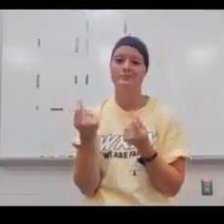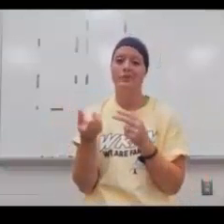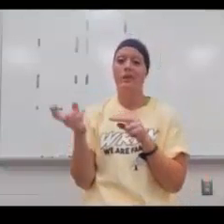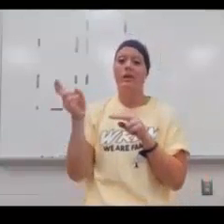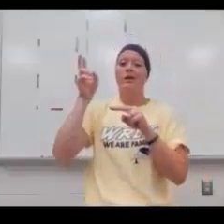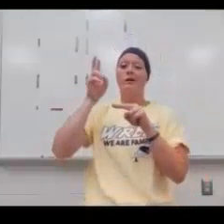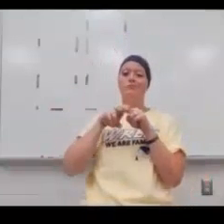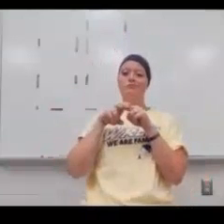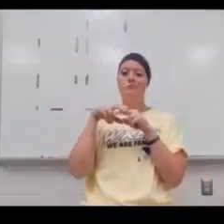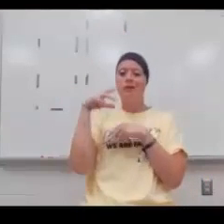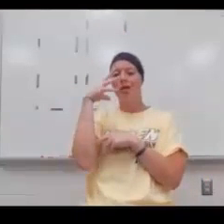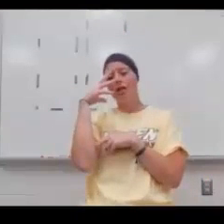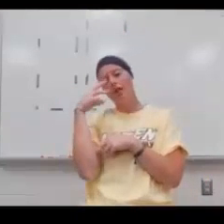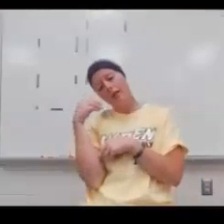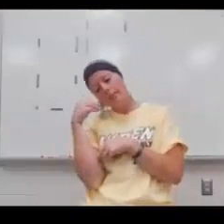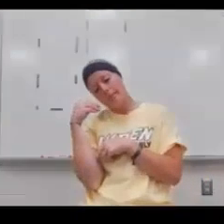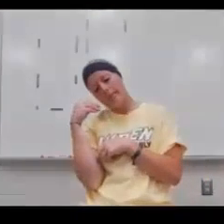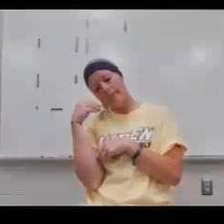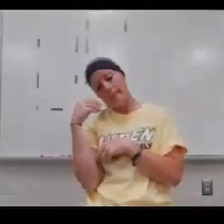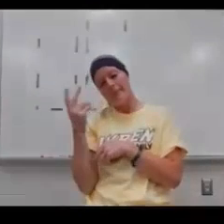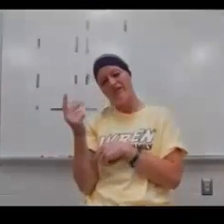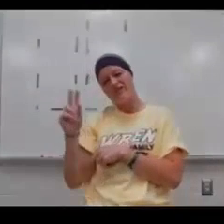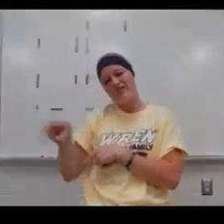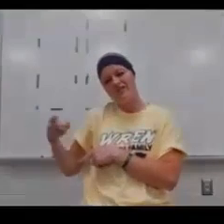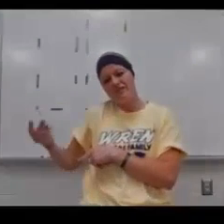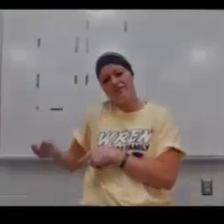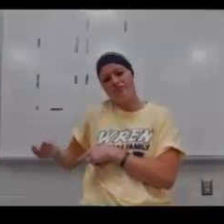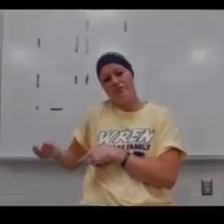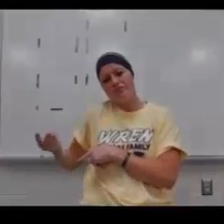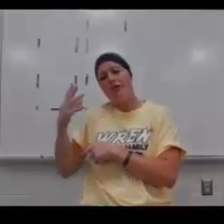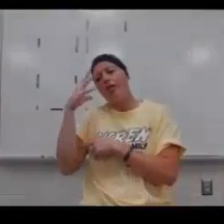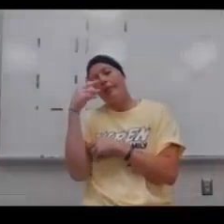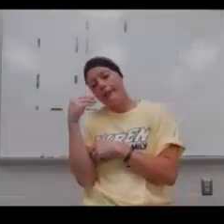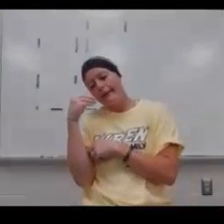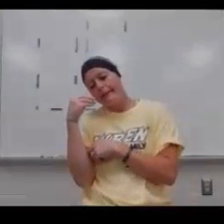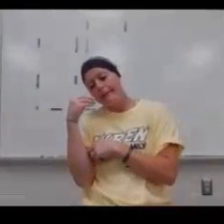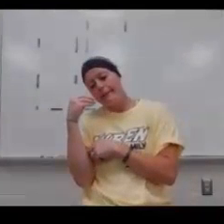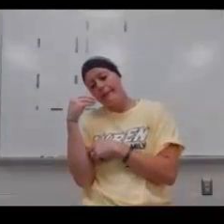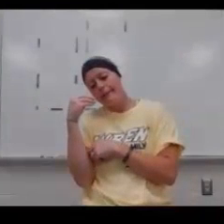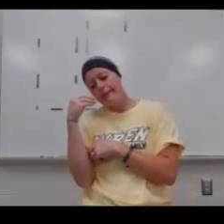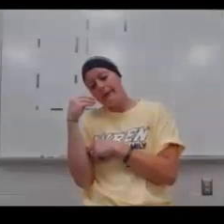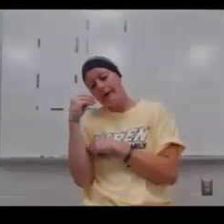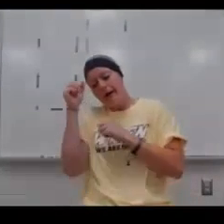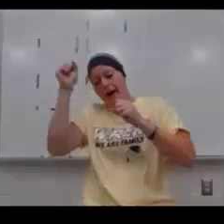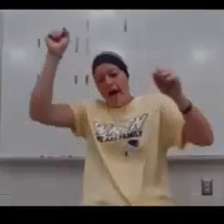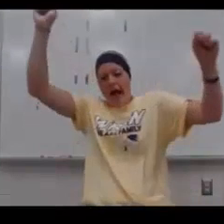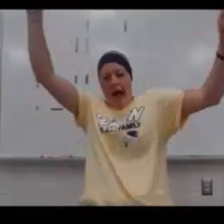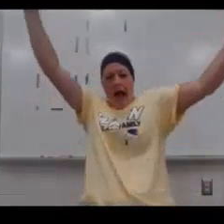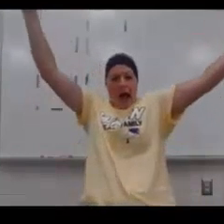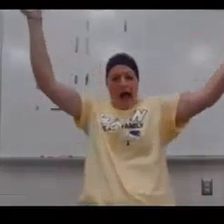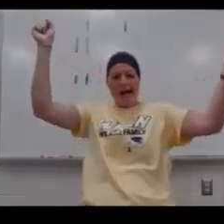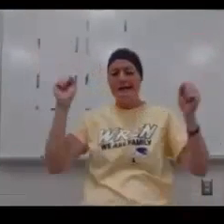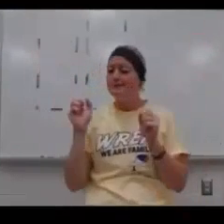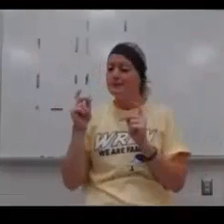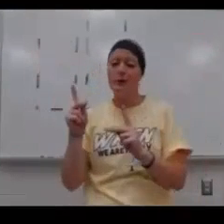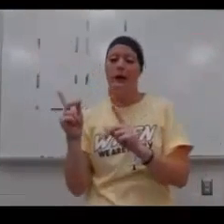tired. They're exhausted. So what did they do? They sat down and fell asleep for a little bit, took a